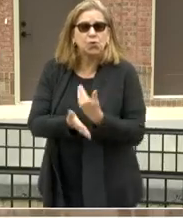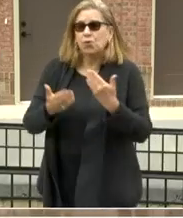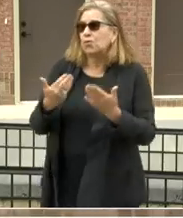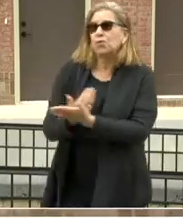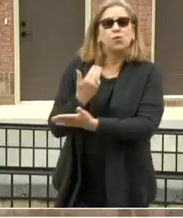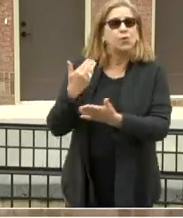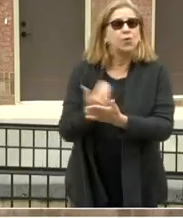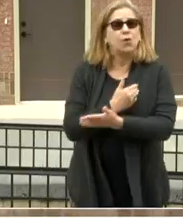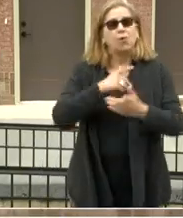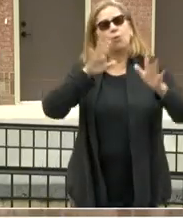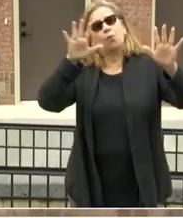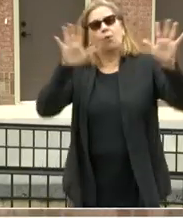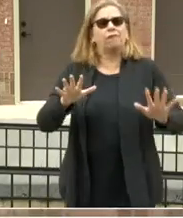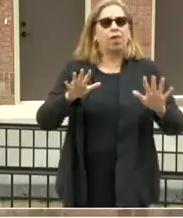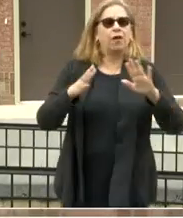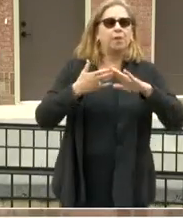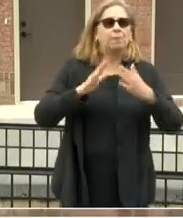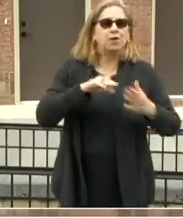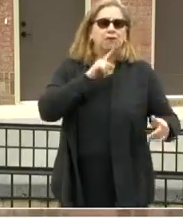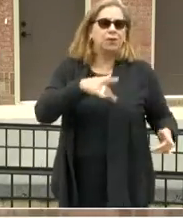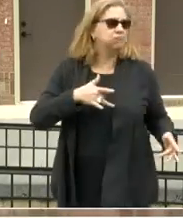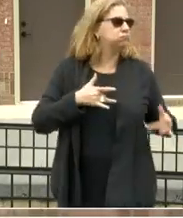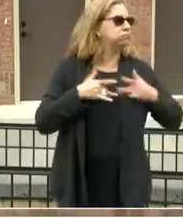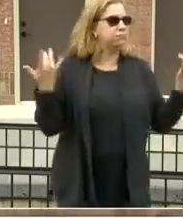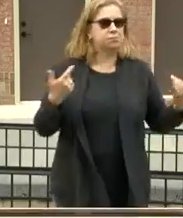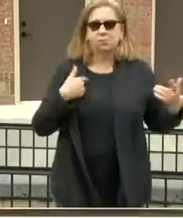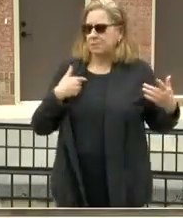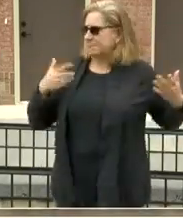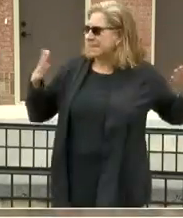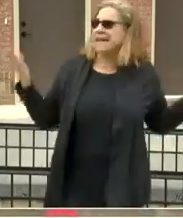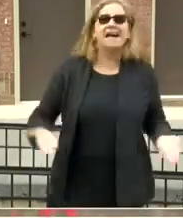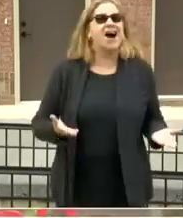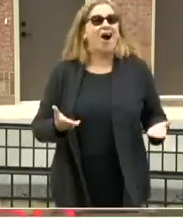new member of the community, Mr. Clark.